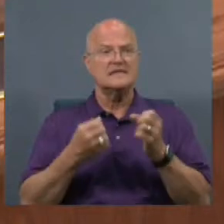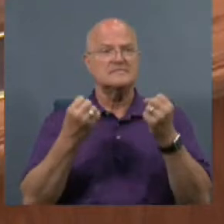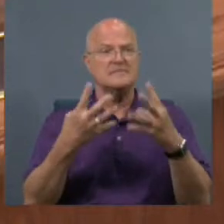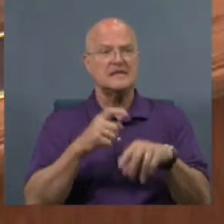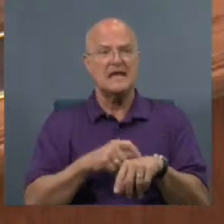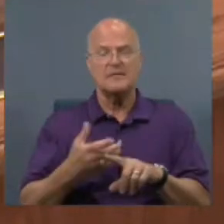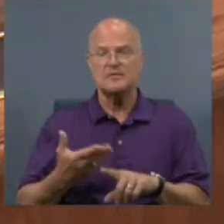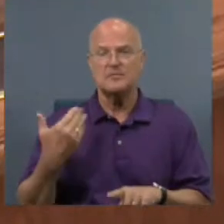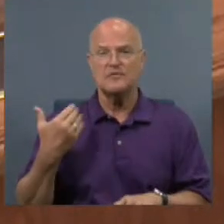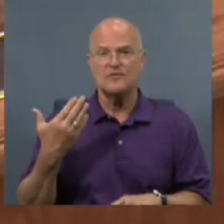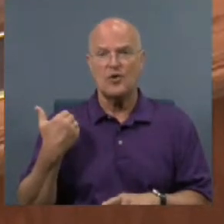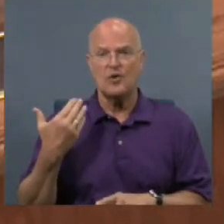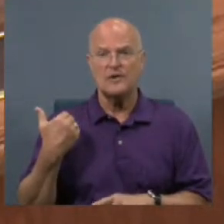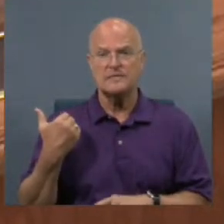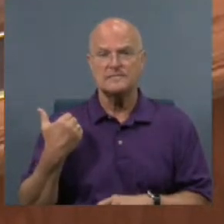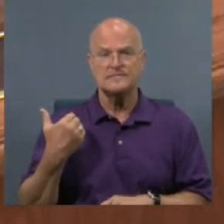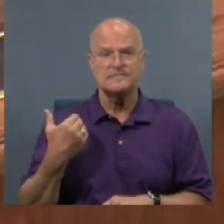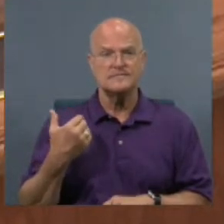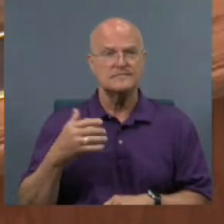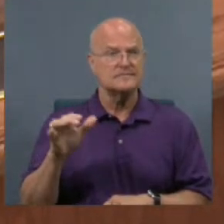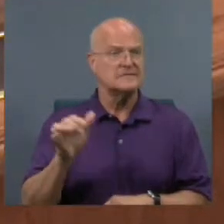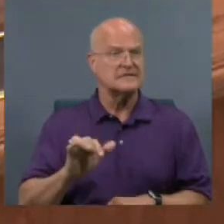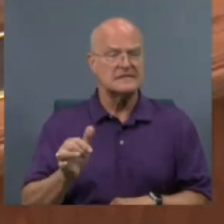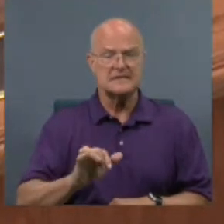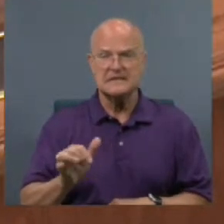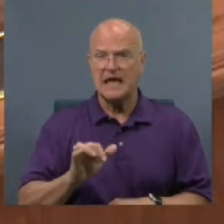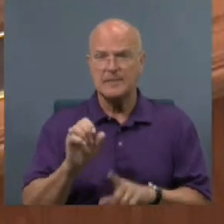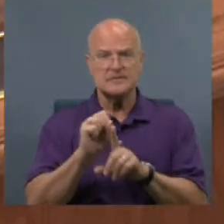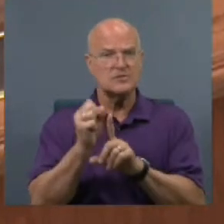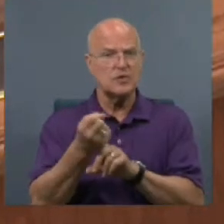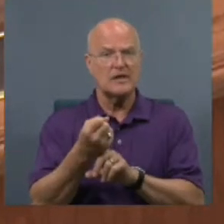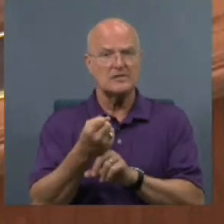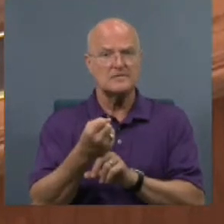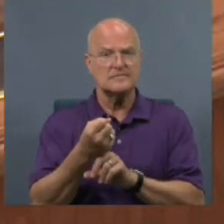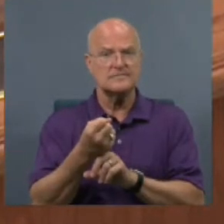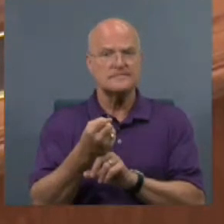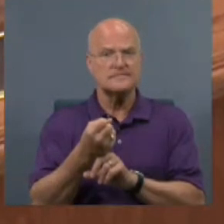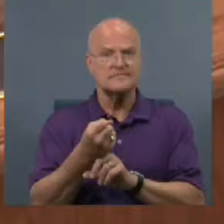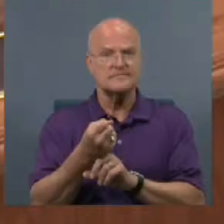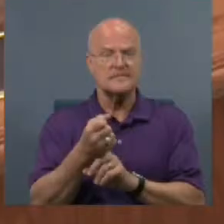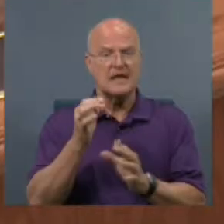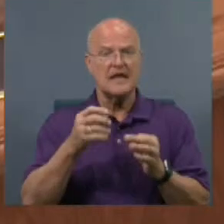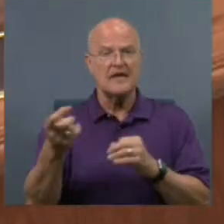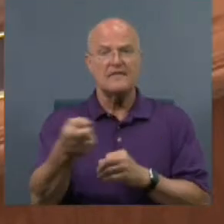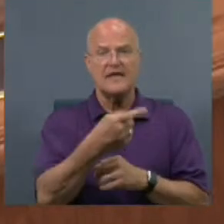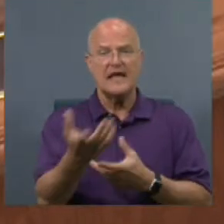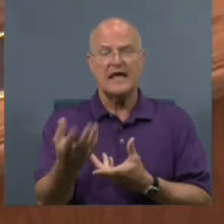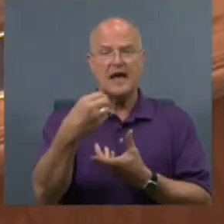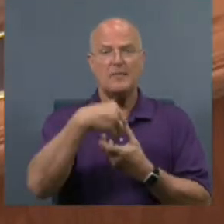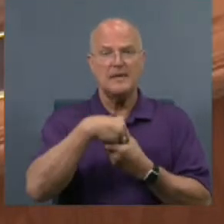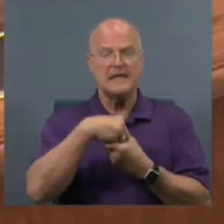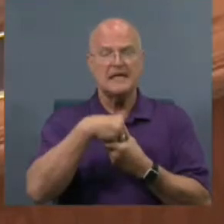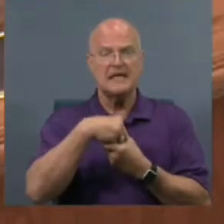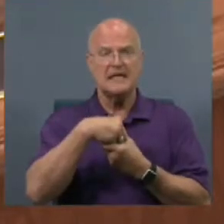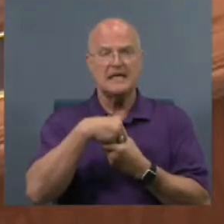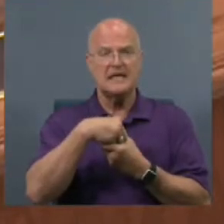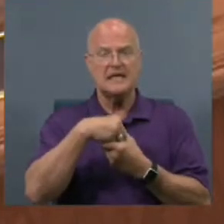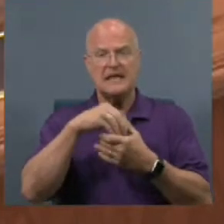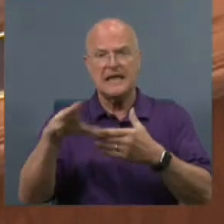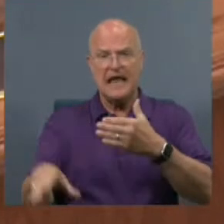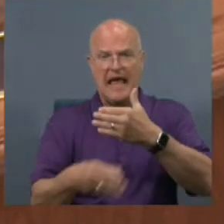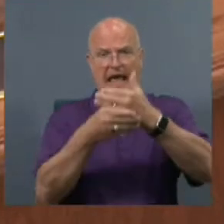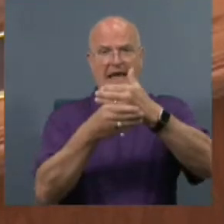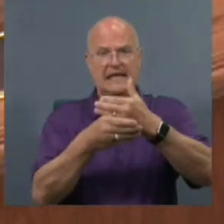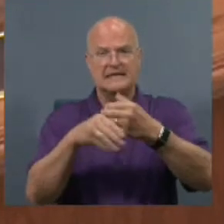times before. Same situation. I mean, if they come in if they annex into